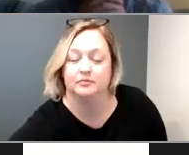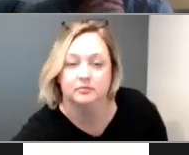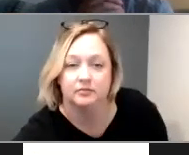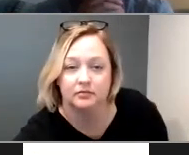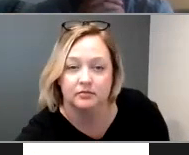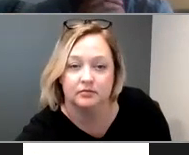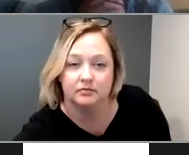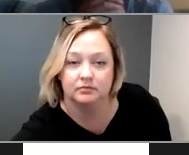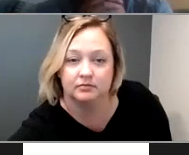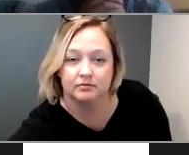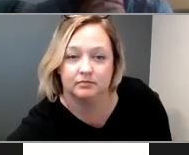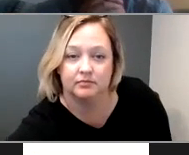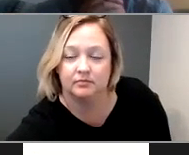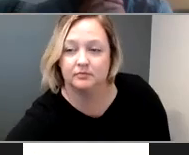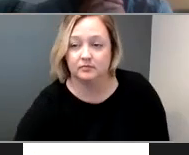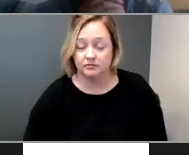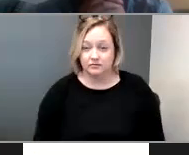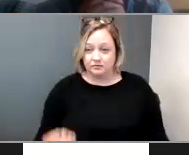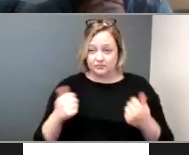Any questions about the second one?